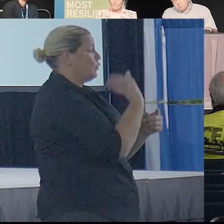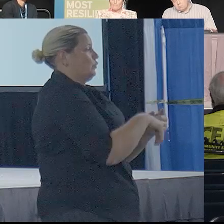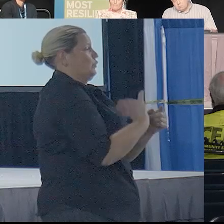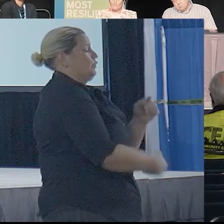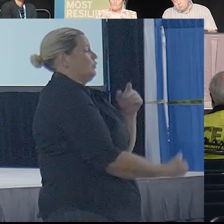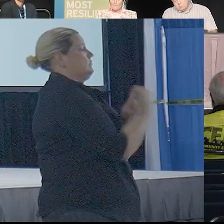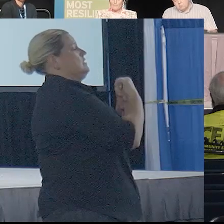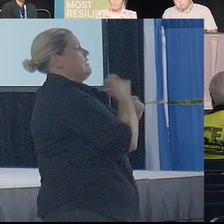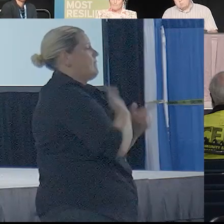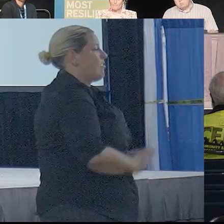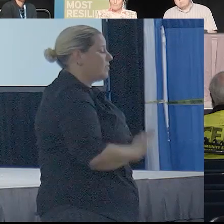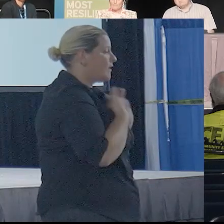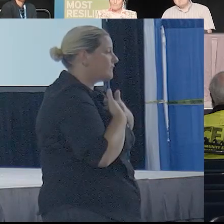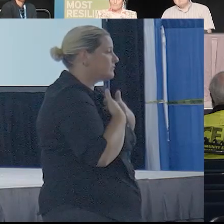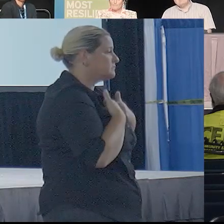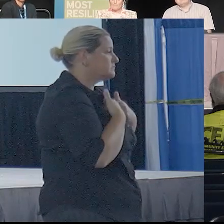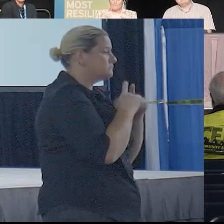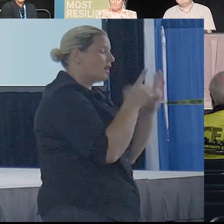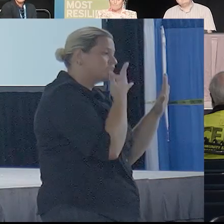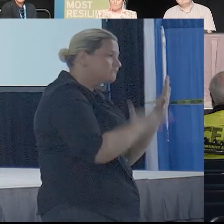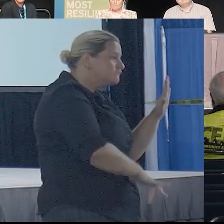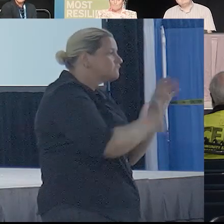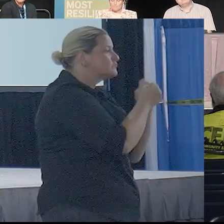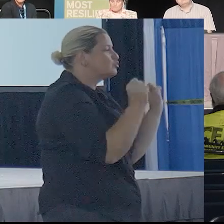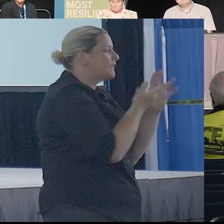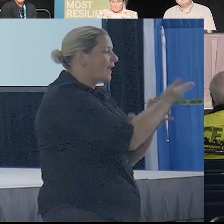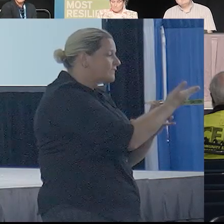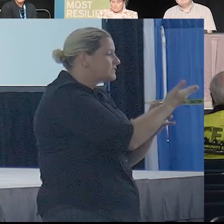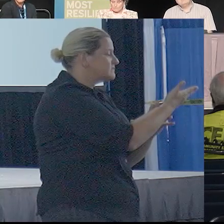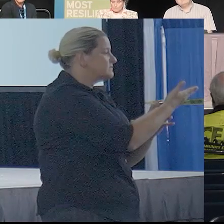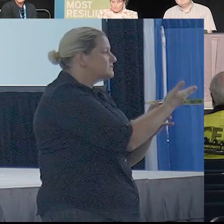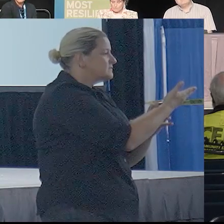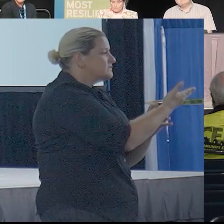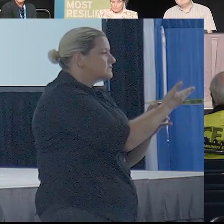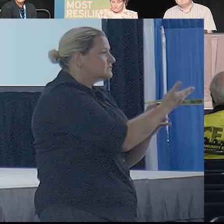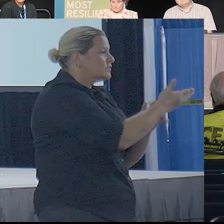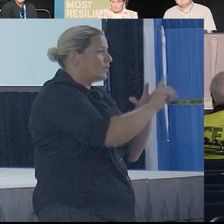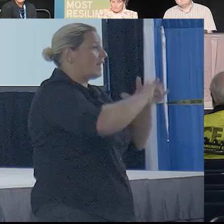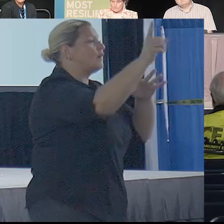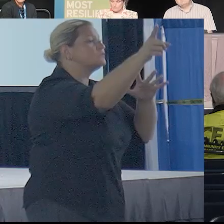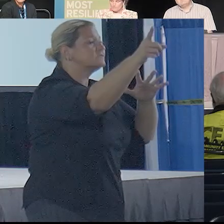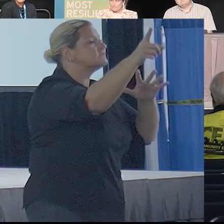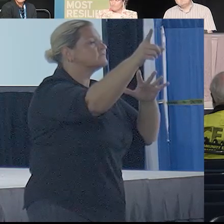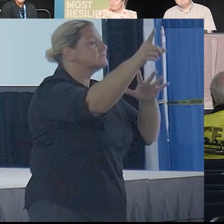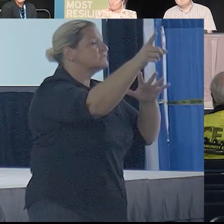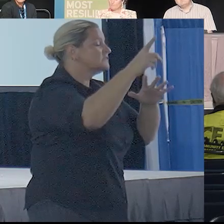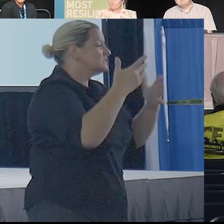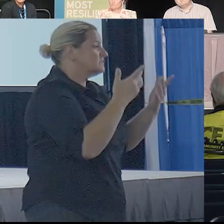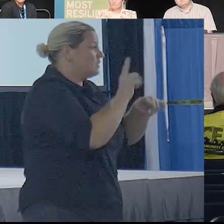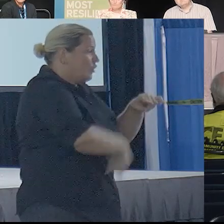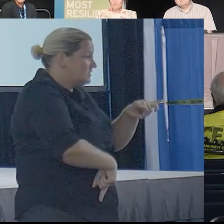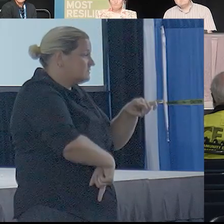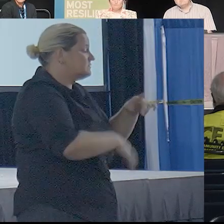that. We couldn't get out, couldn't get food. We were really dependent on neighbors